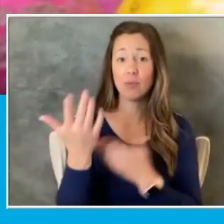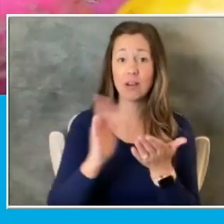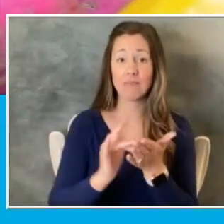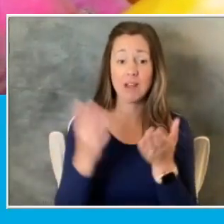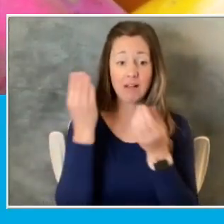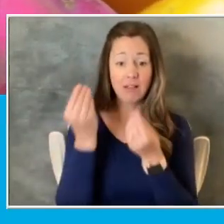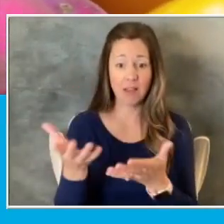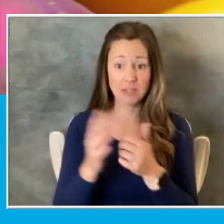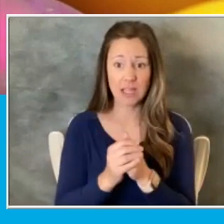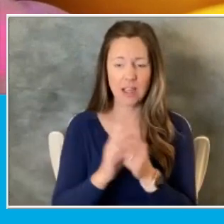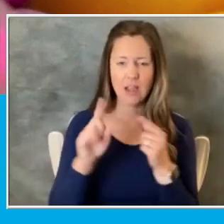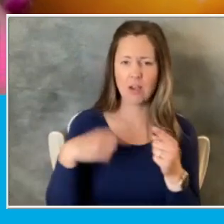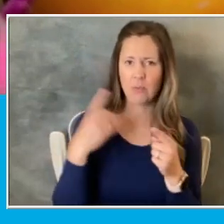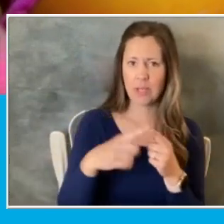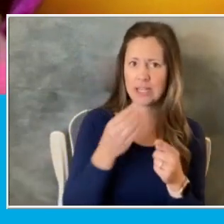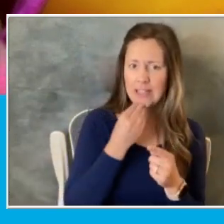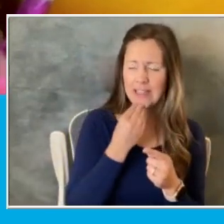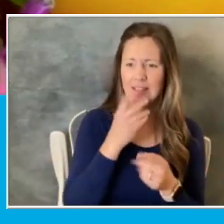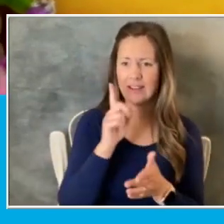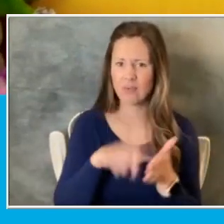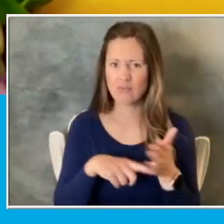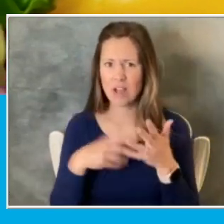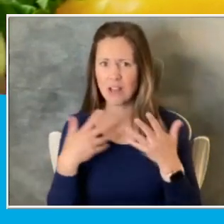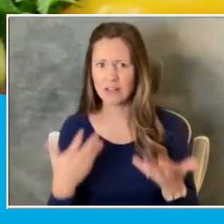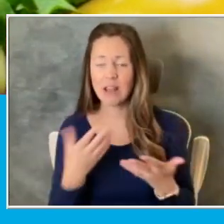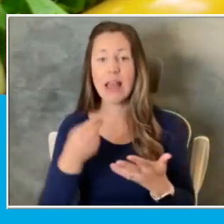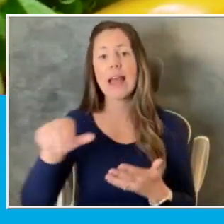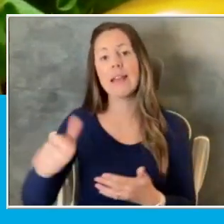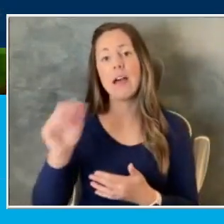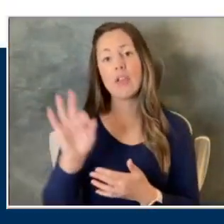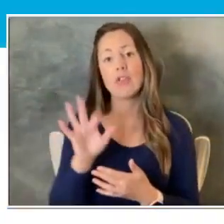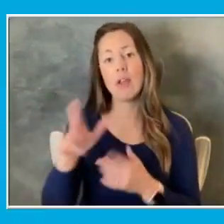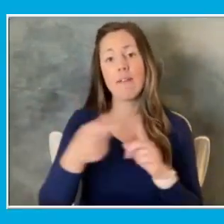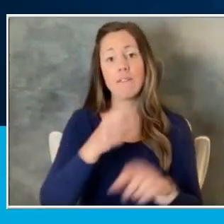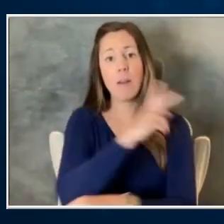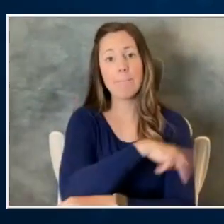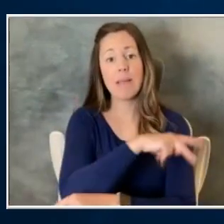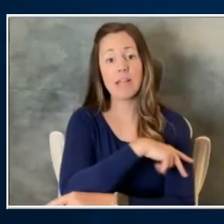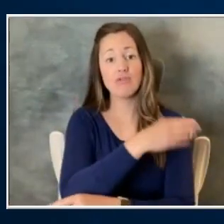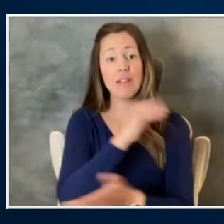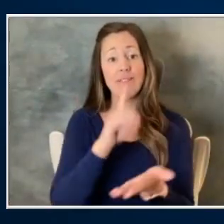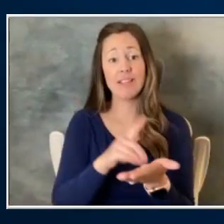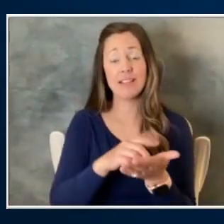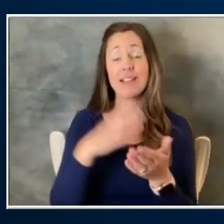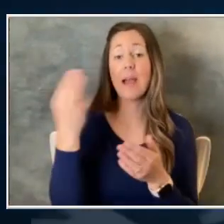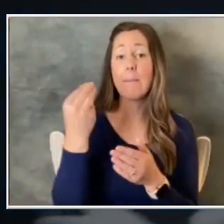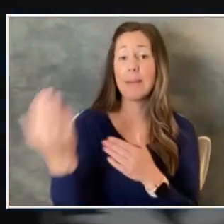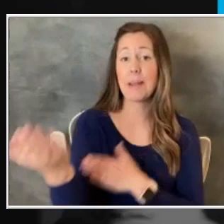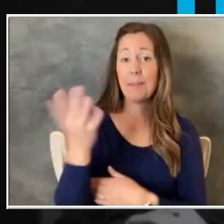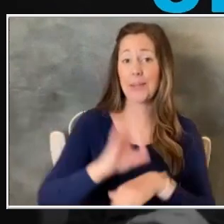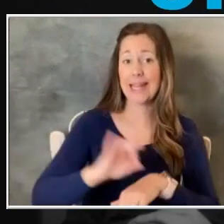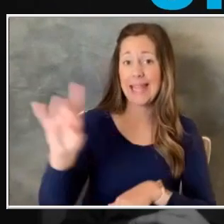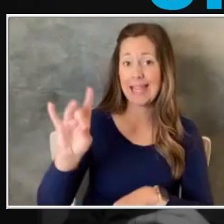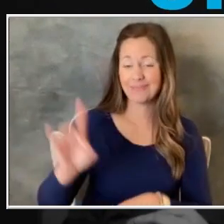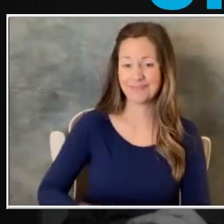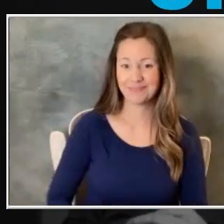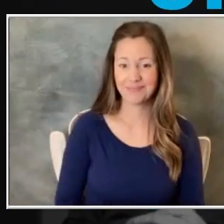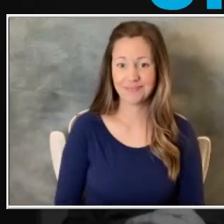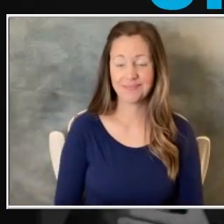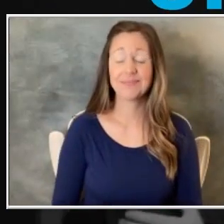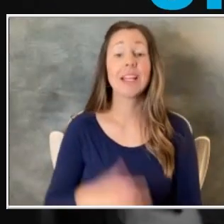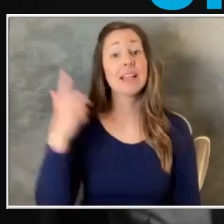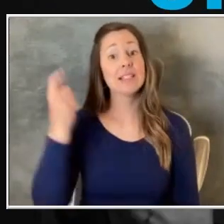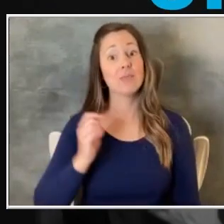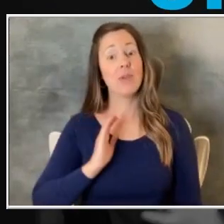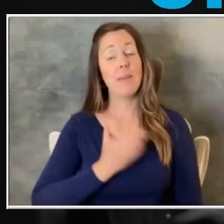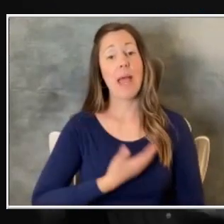When to eat, what to eat, and other tips from patients and physicians. Monday at 8. Subscribe to our